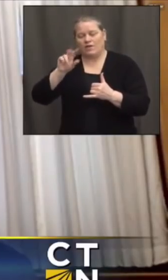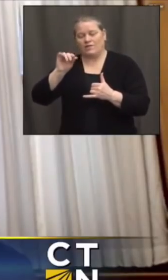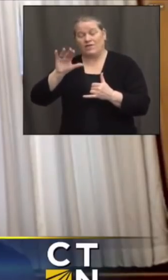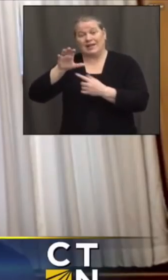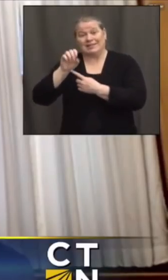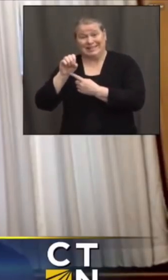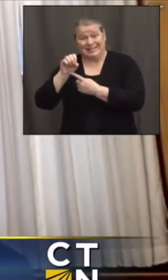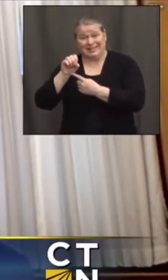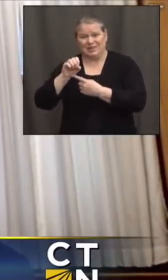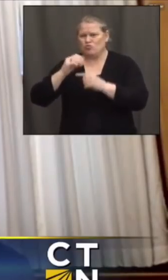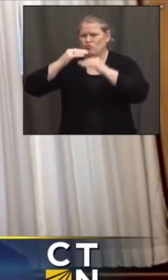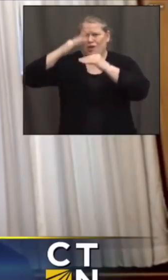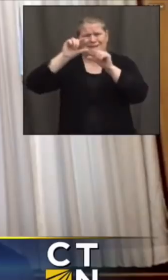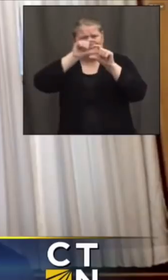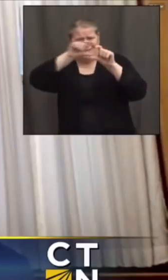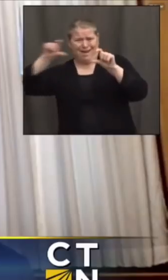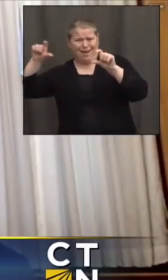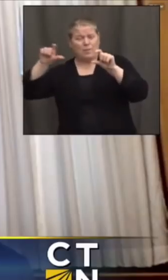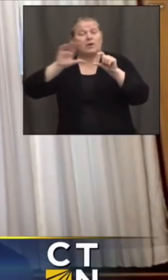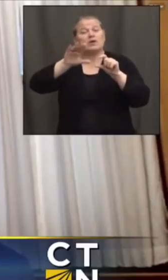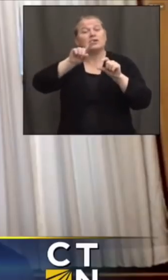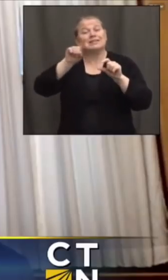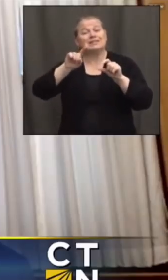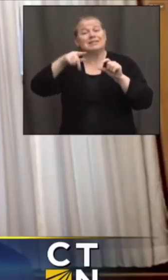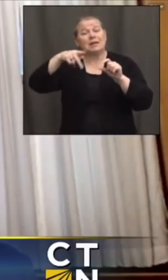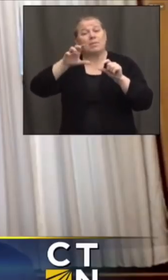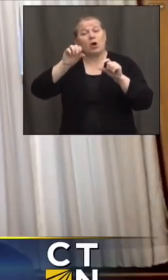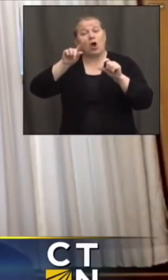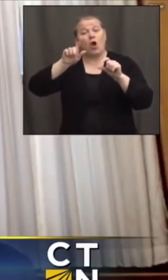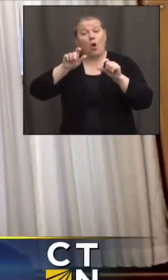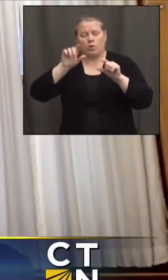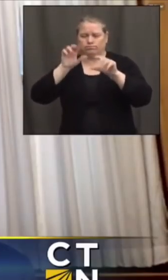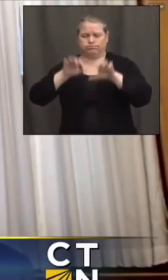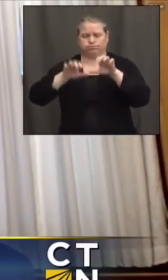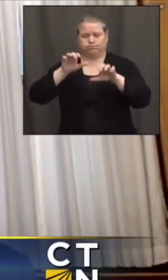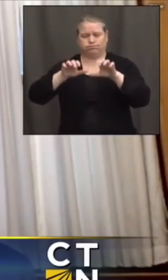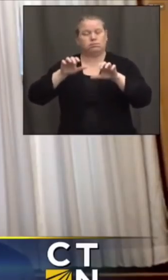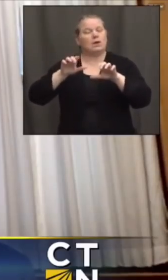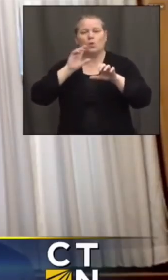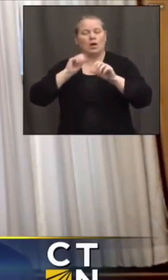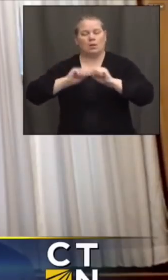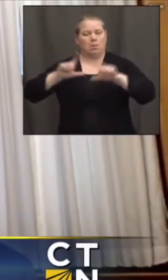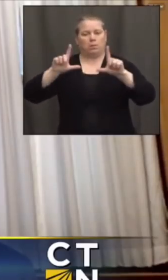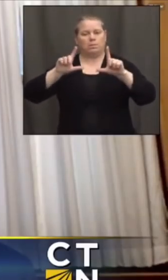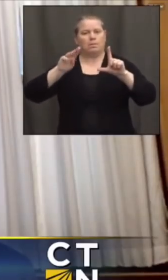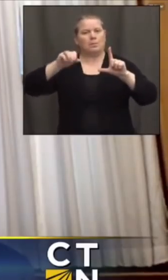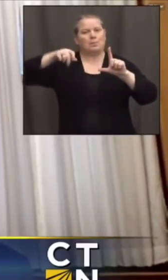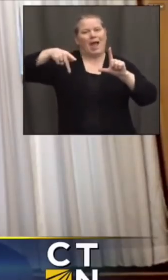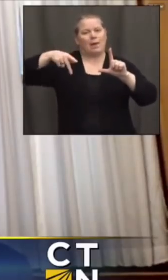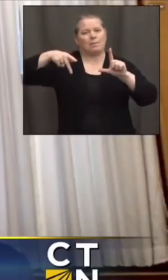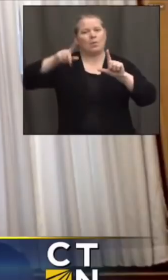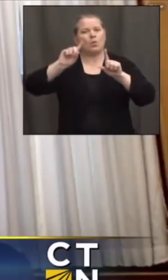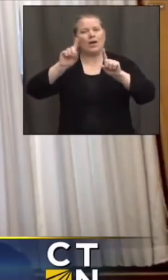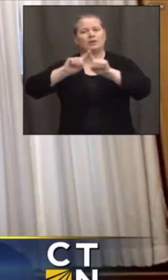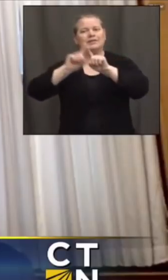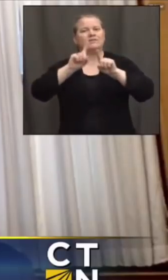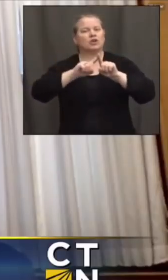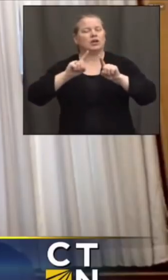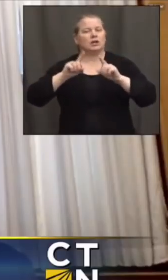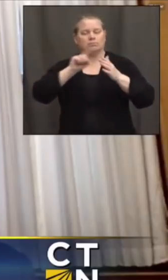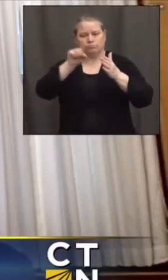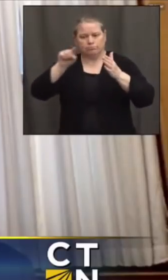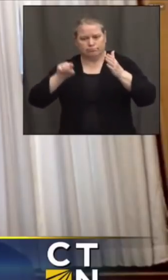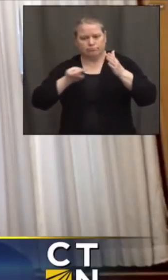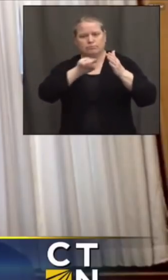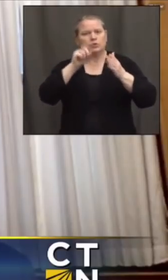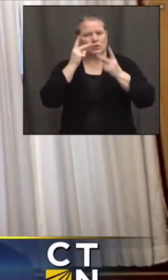you over to a map where you can see all of the sites around you, how to contact them. Many of them have their own phone lines, are booking